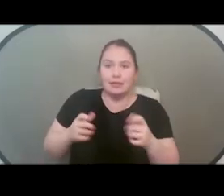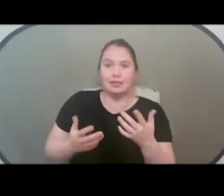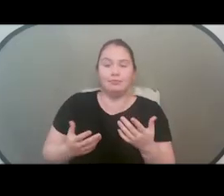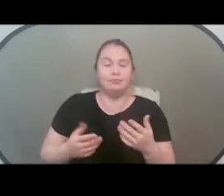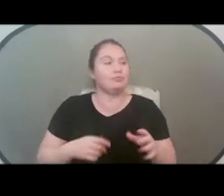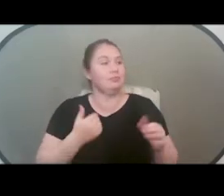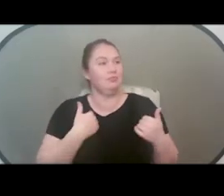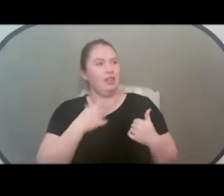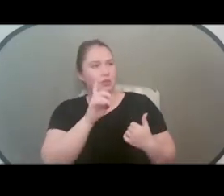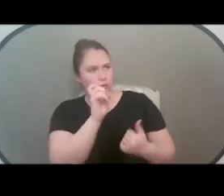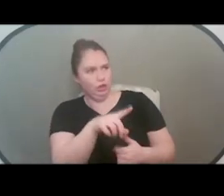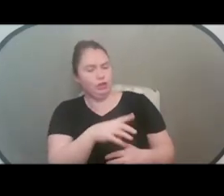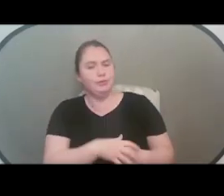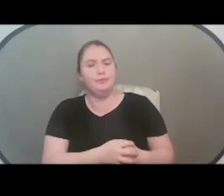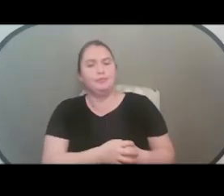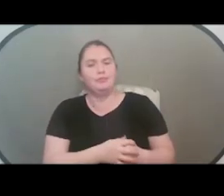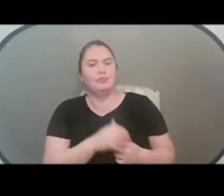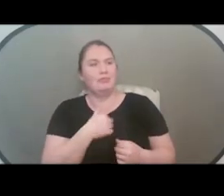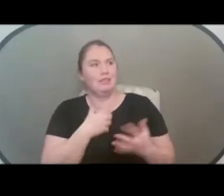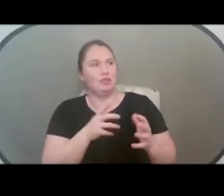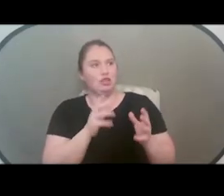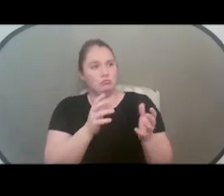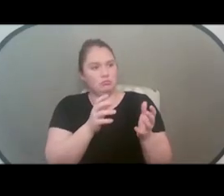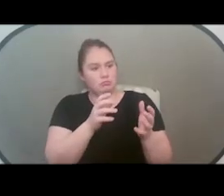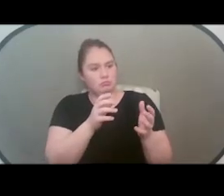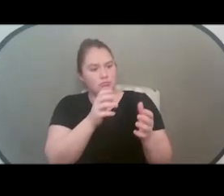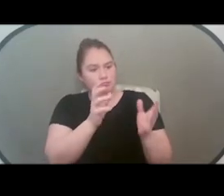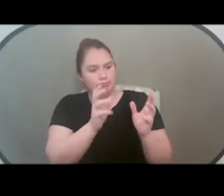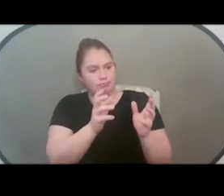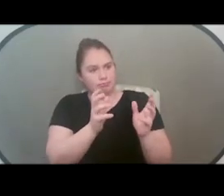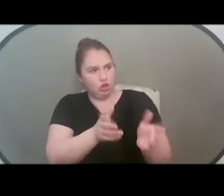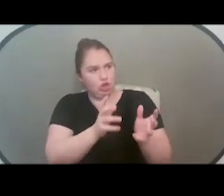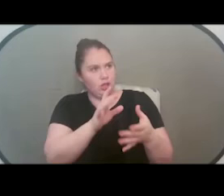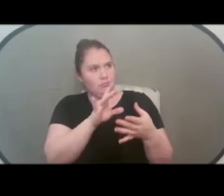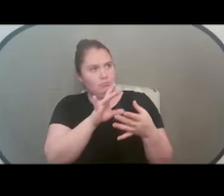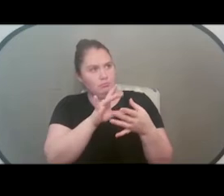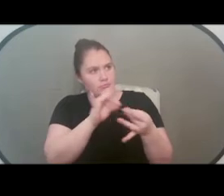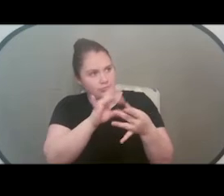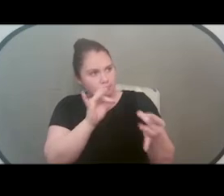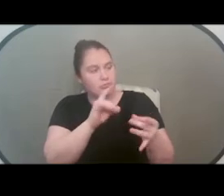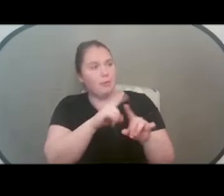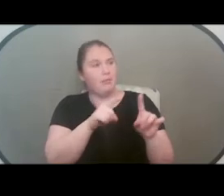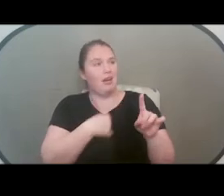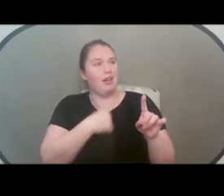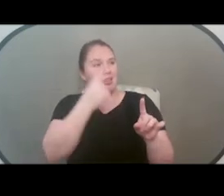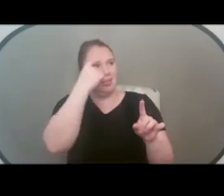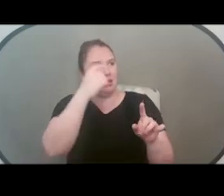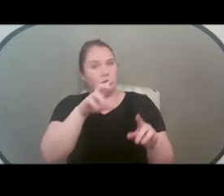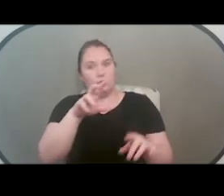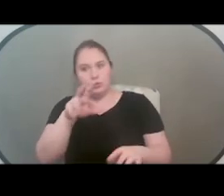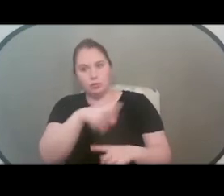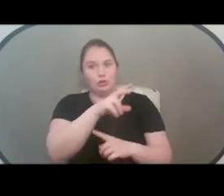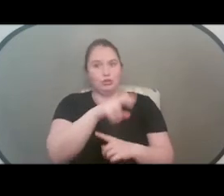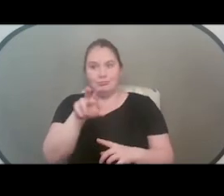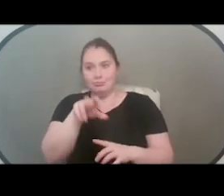Casey, I have a question for you. I put it in the chat, but I don't think we kind of got switched over. Yeah, we all got. I saw that